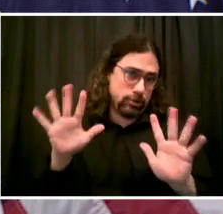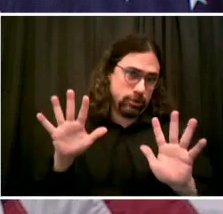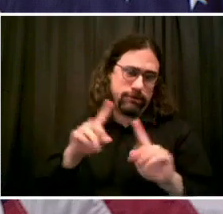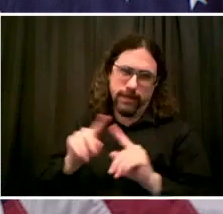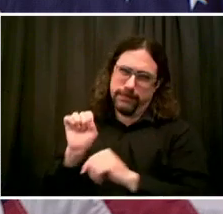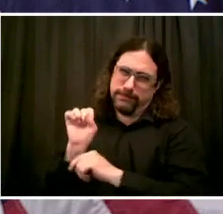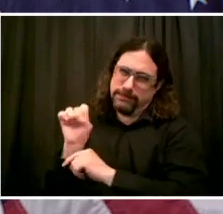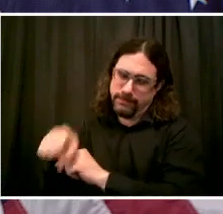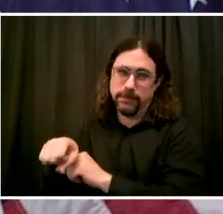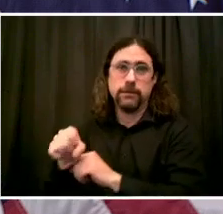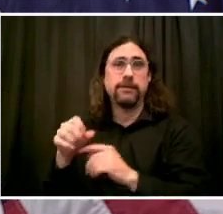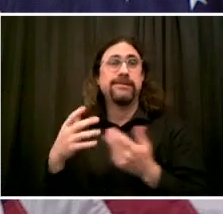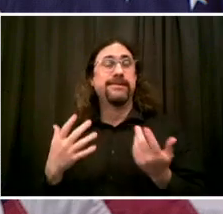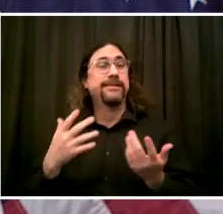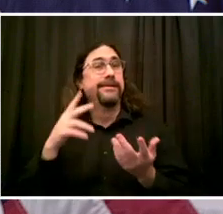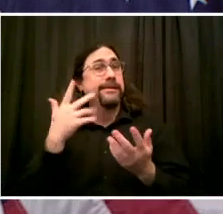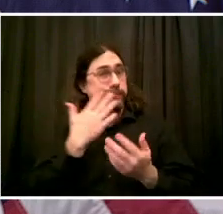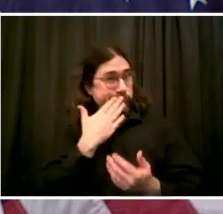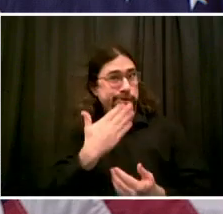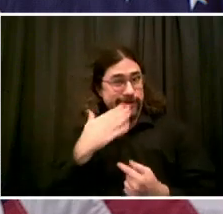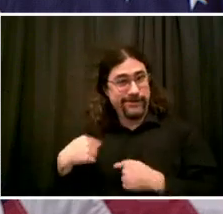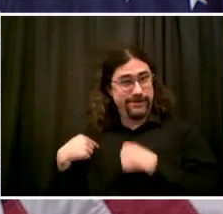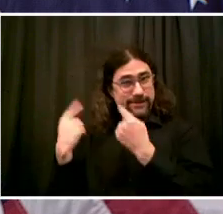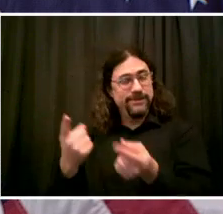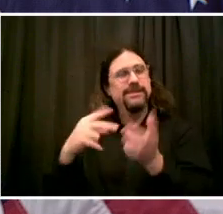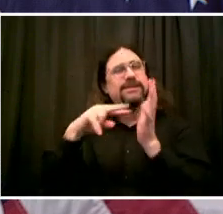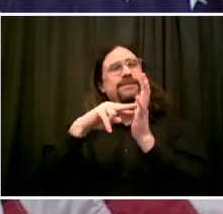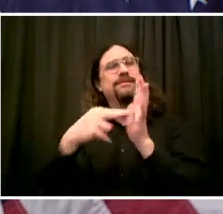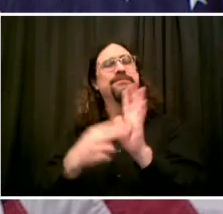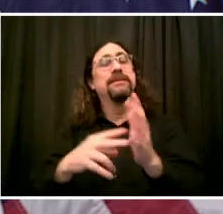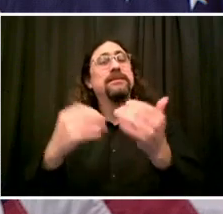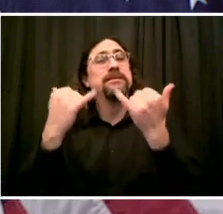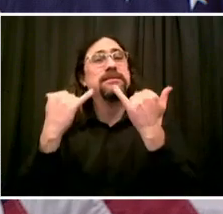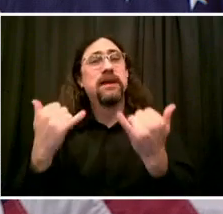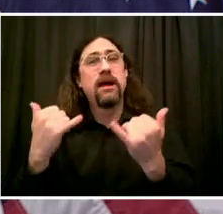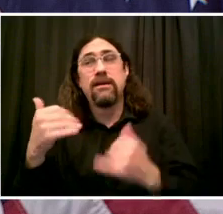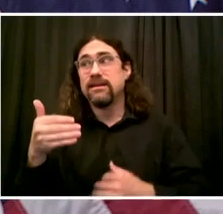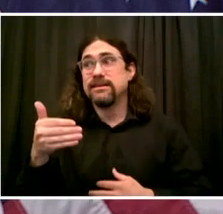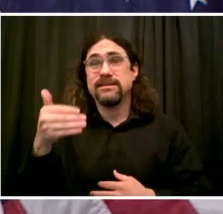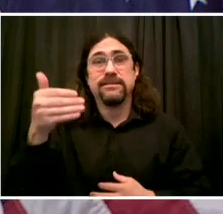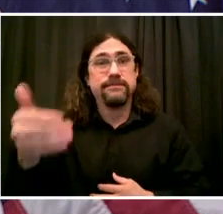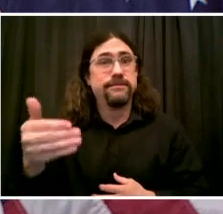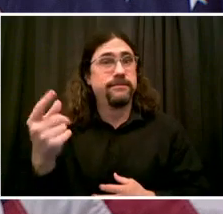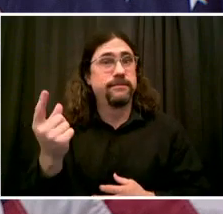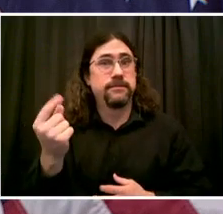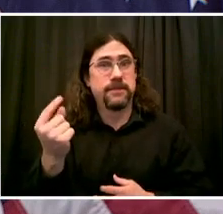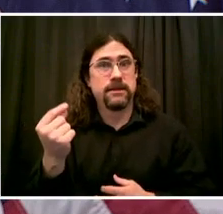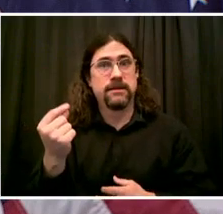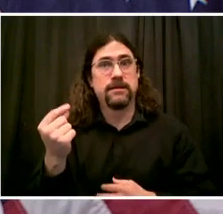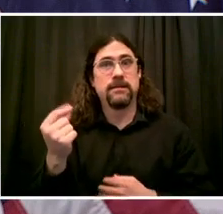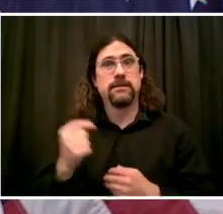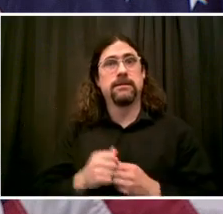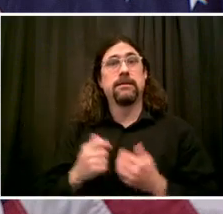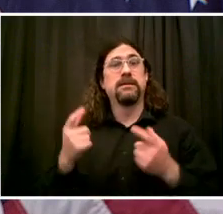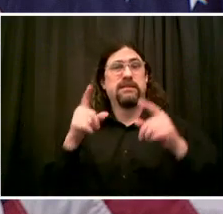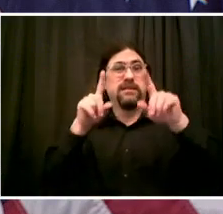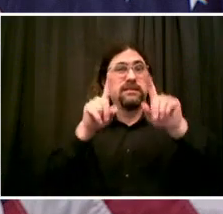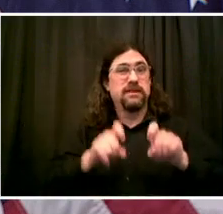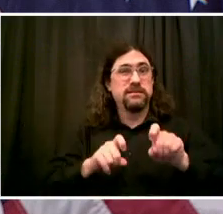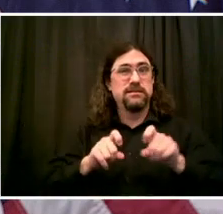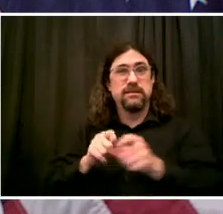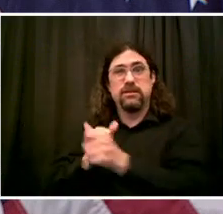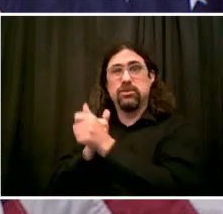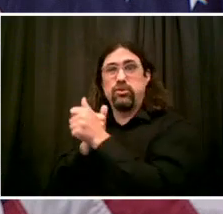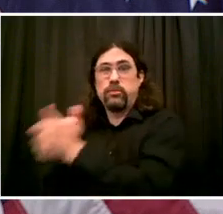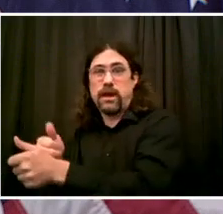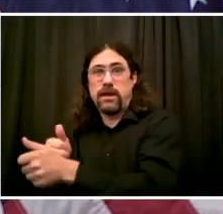ability to trace people around the city who have been exposed to the disease, to get them